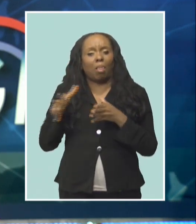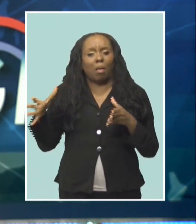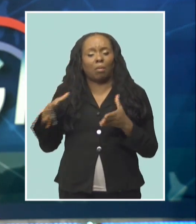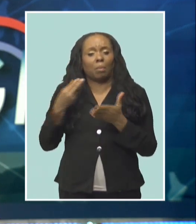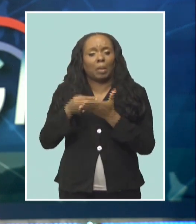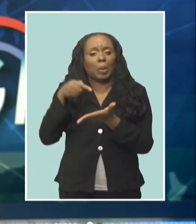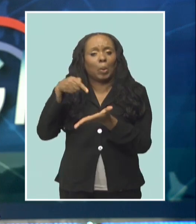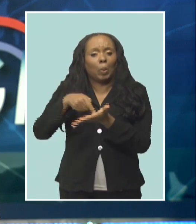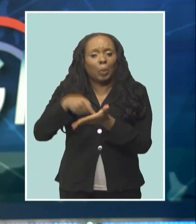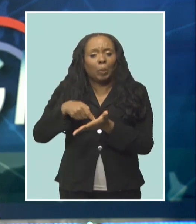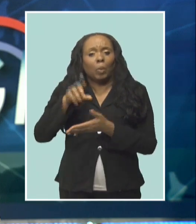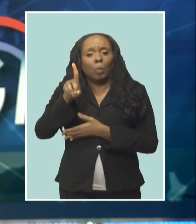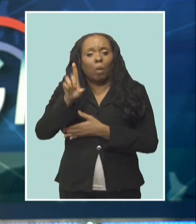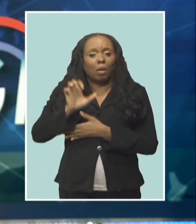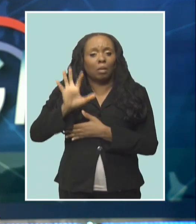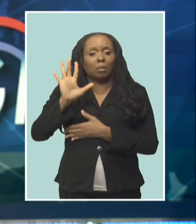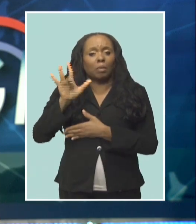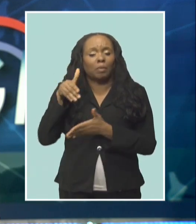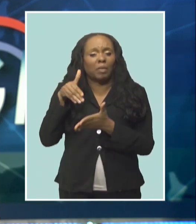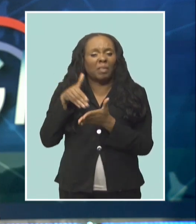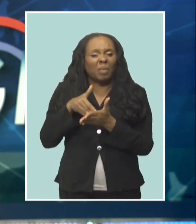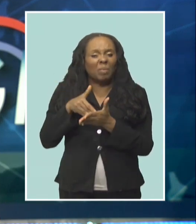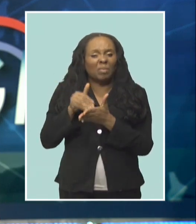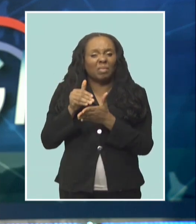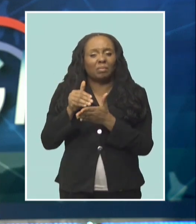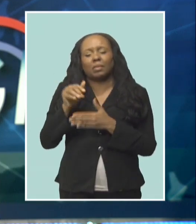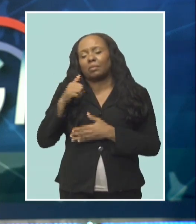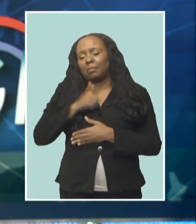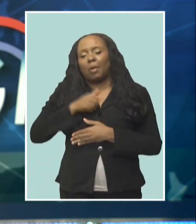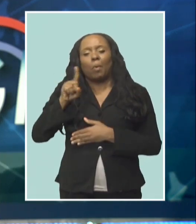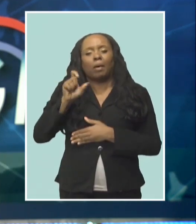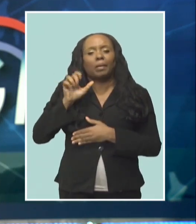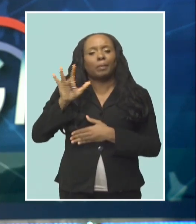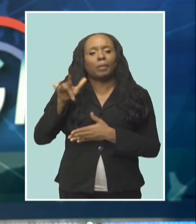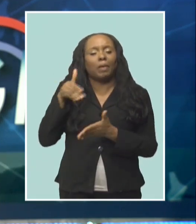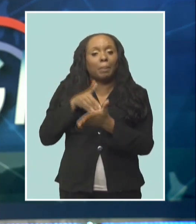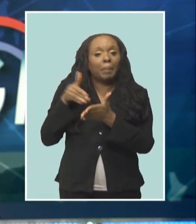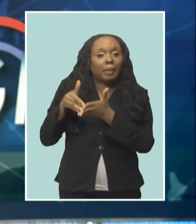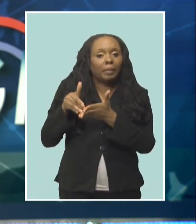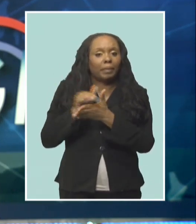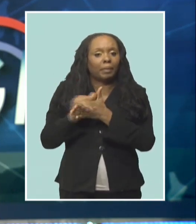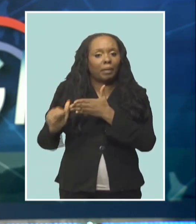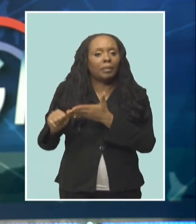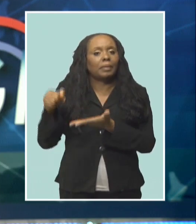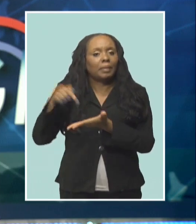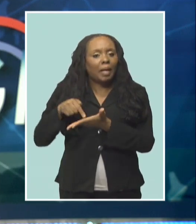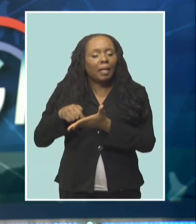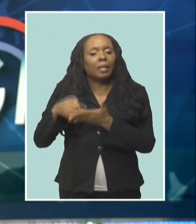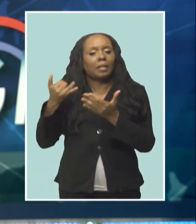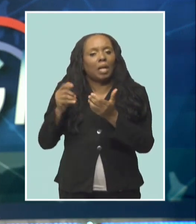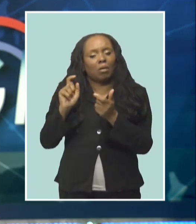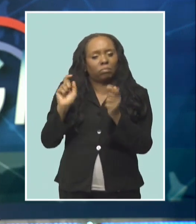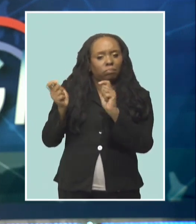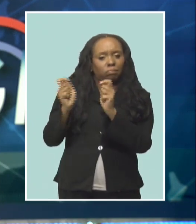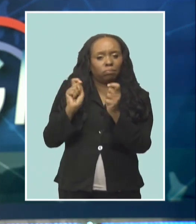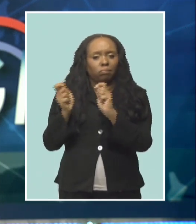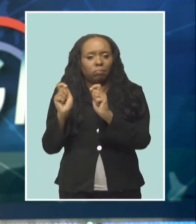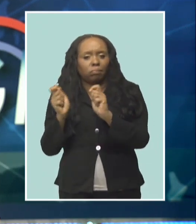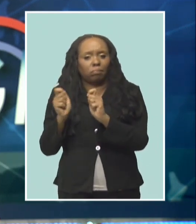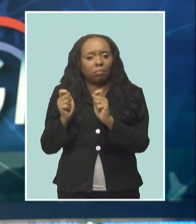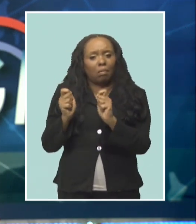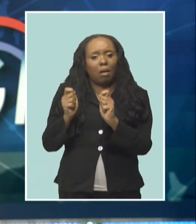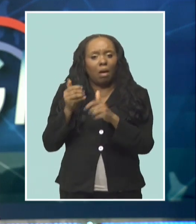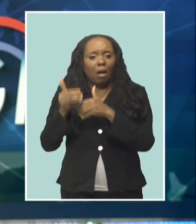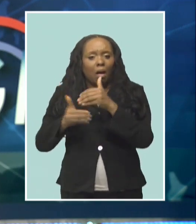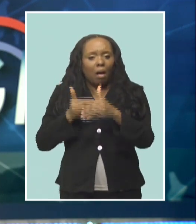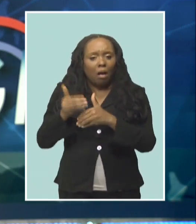state-owned enterprise, which is saddled with more than $125 million in debt, is going through a restructuring process,